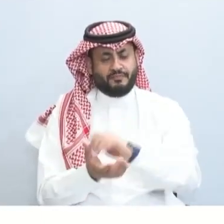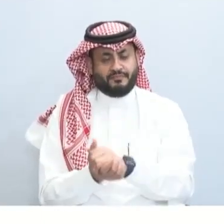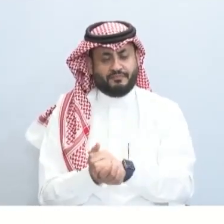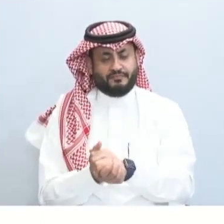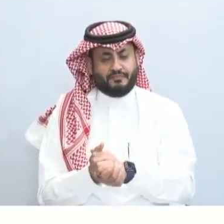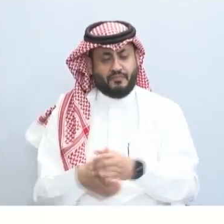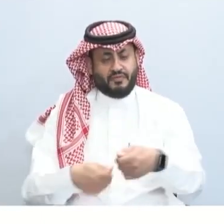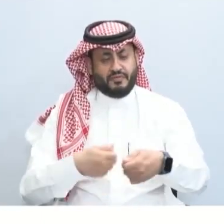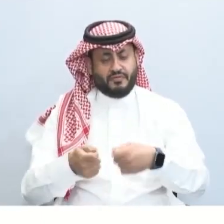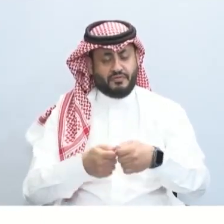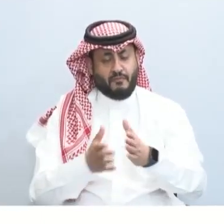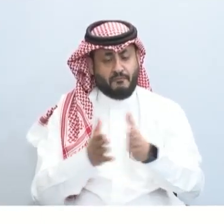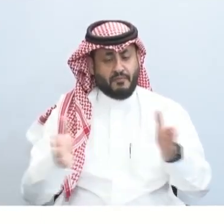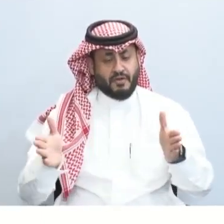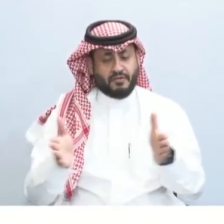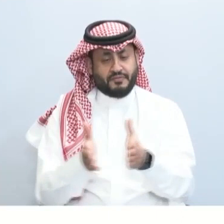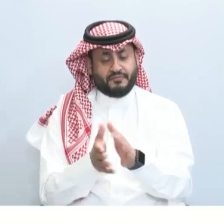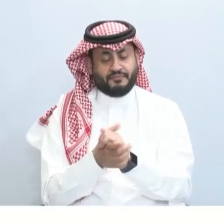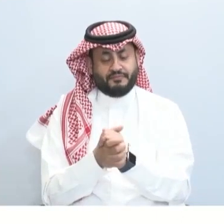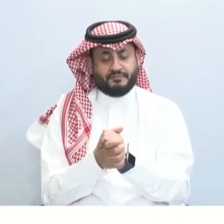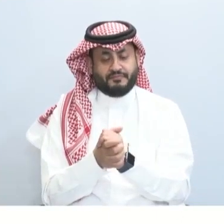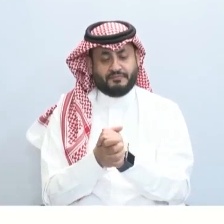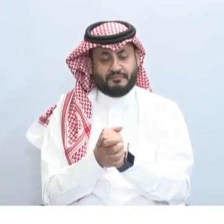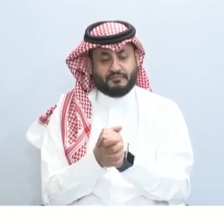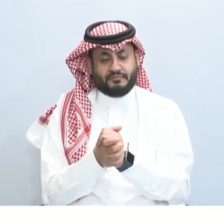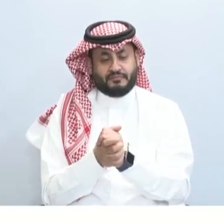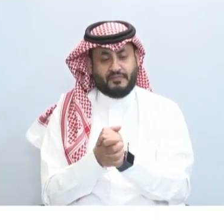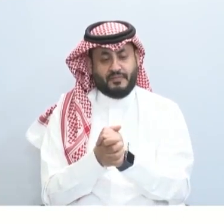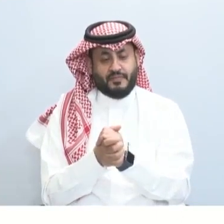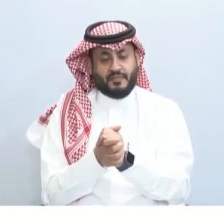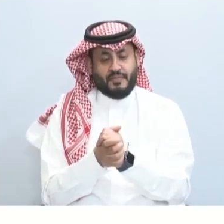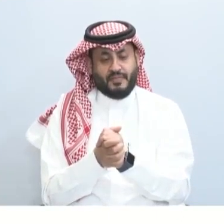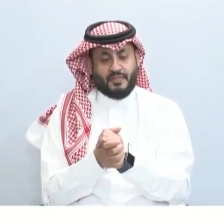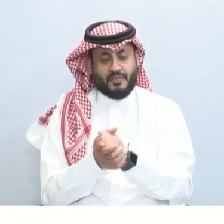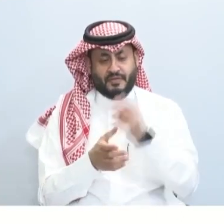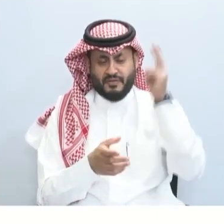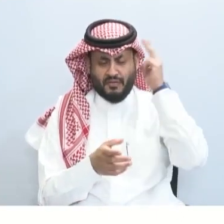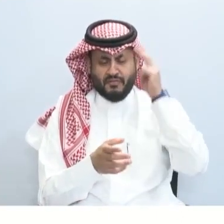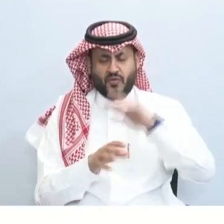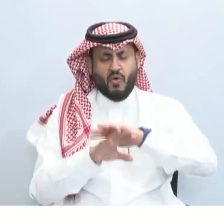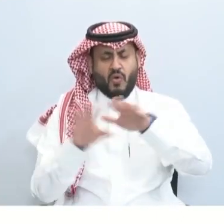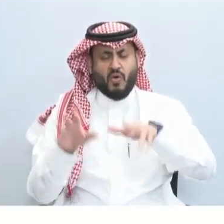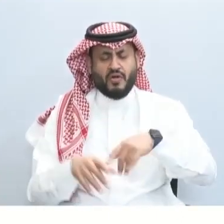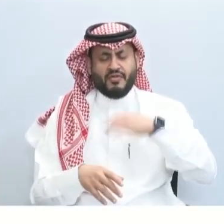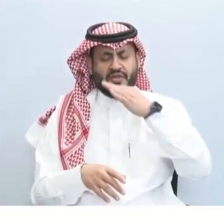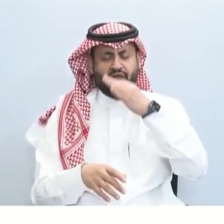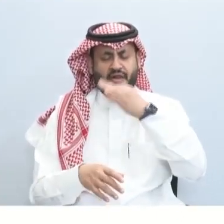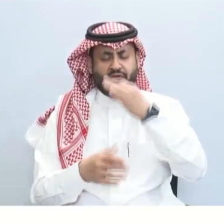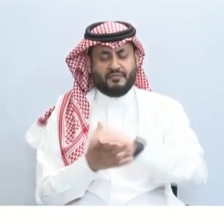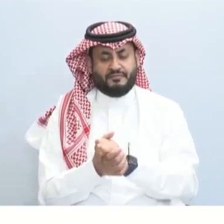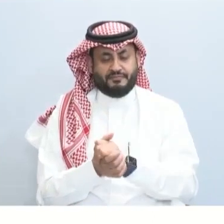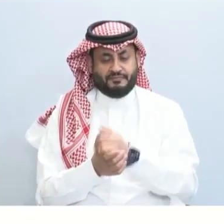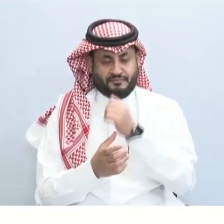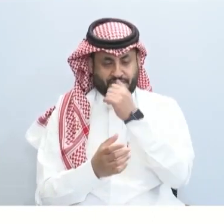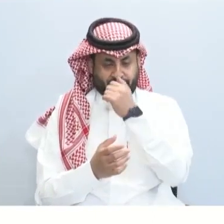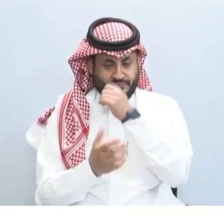globe, businesses big and small. The kingdom they will